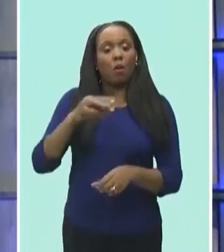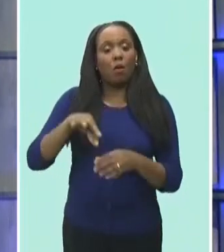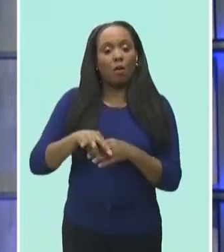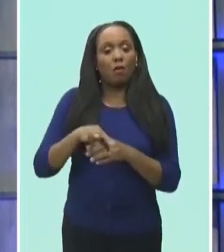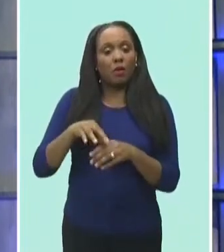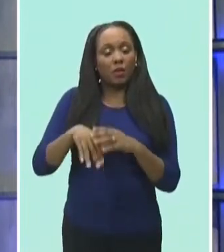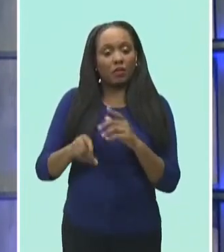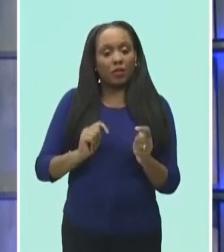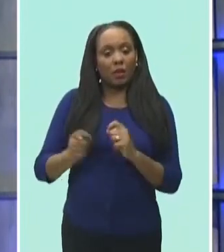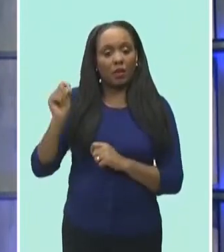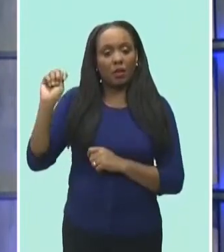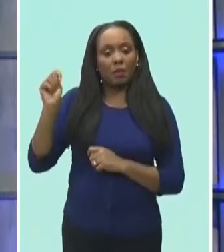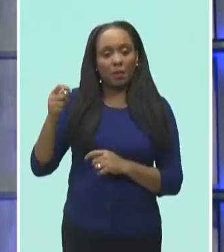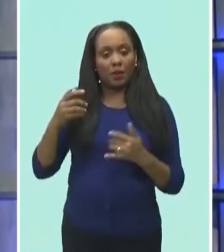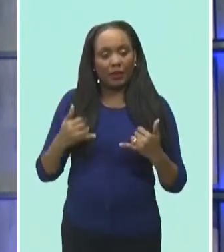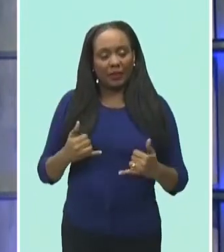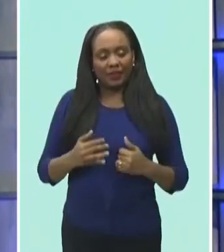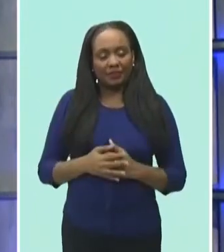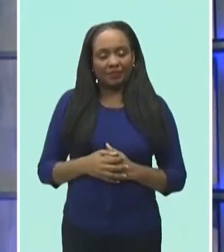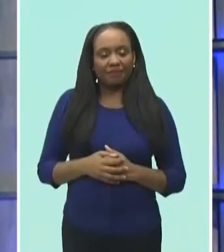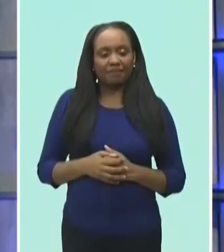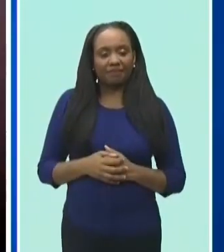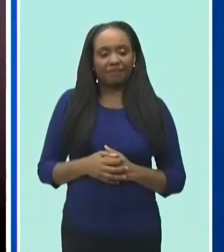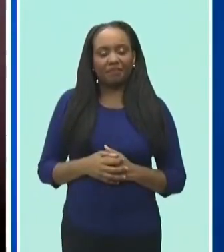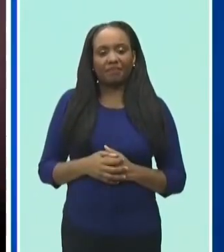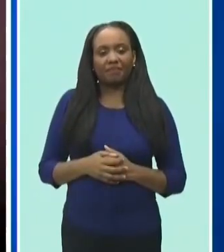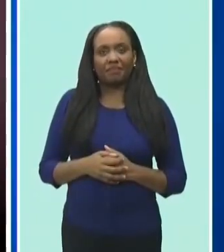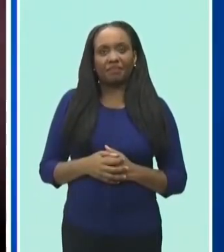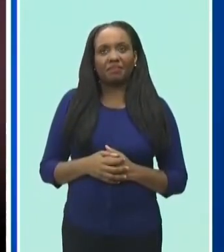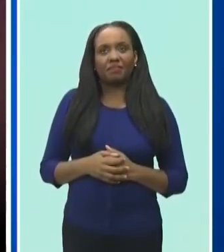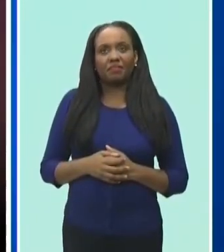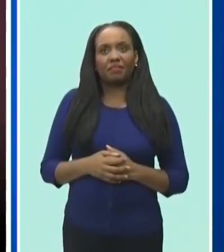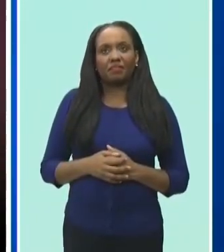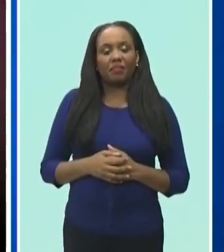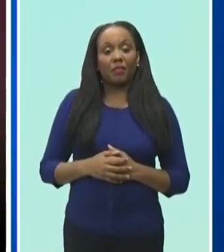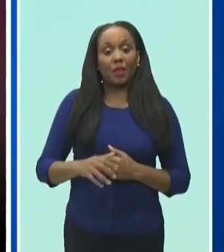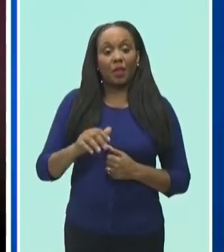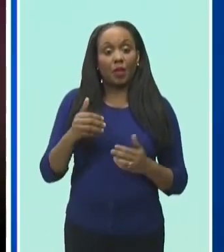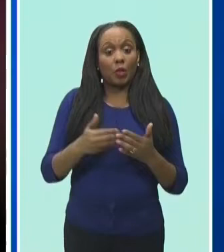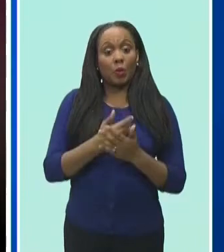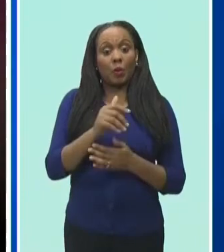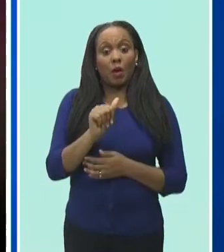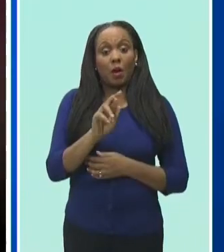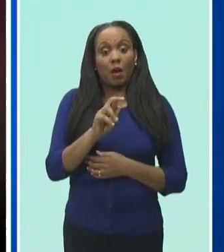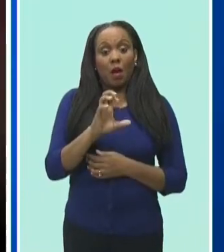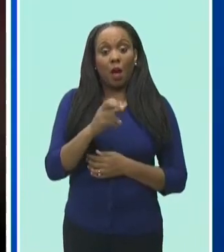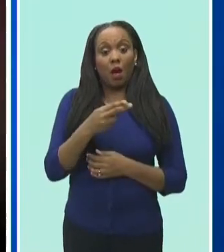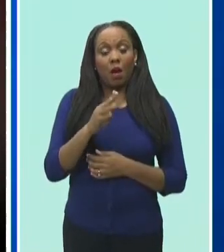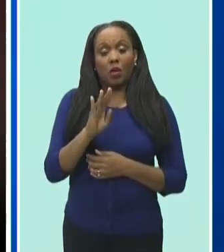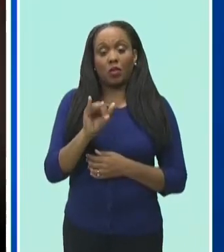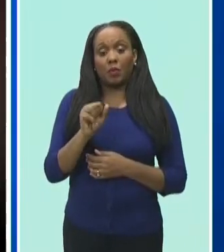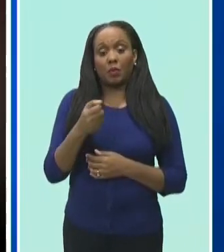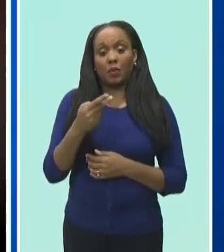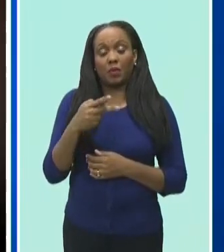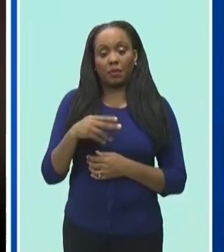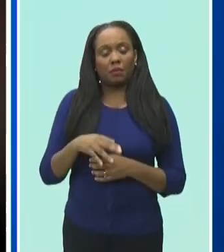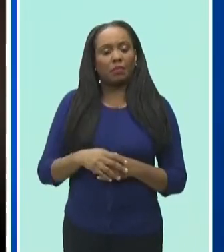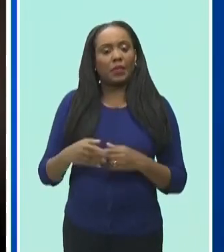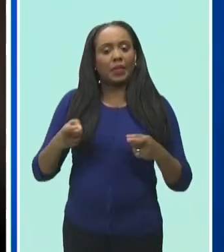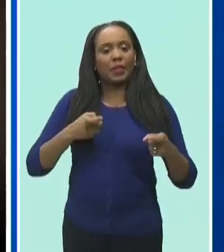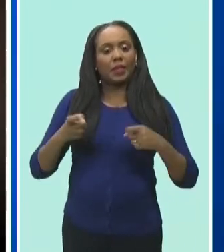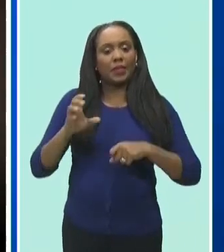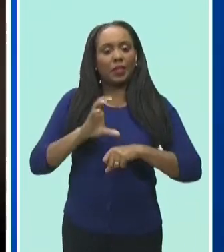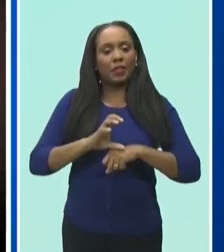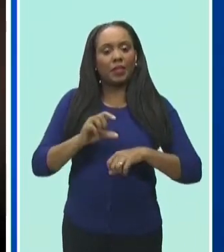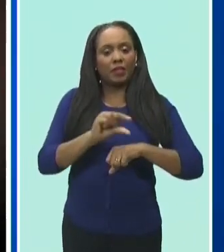this CNC3 TV report. Archbishop Gregory has been head of the Anglican Church in Jamaica and the Cayman Islands.